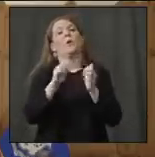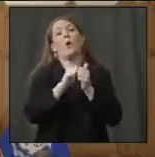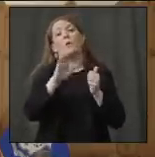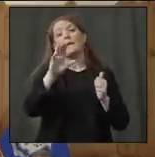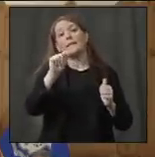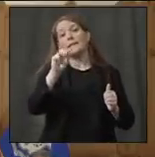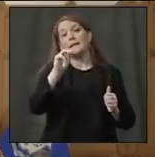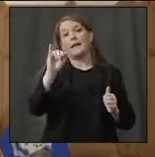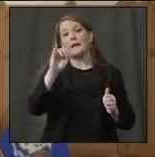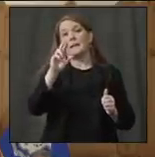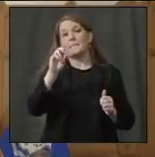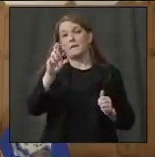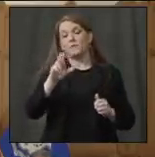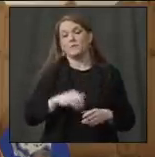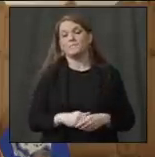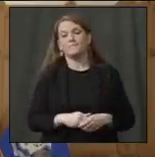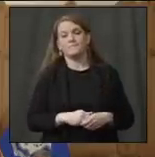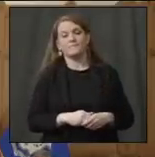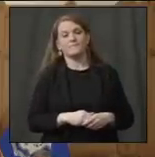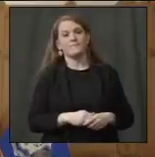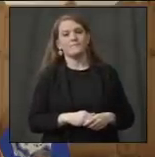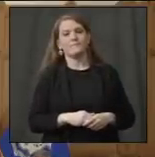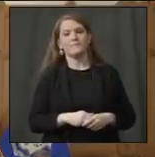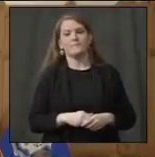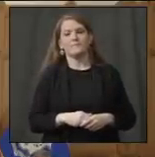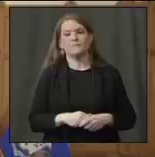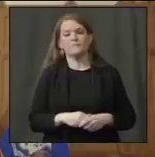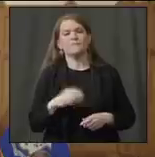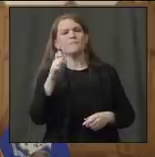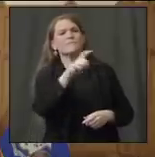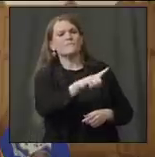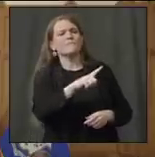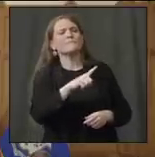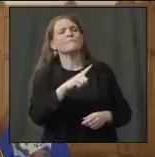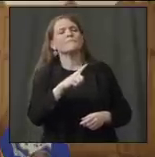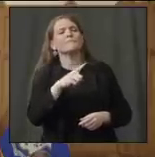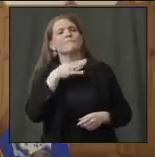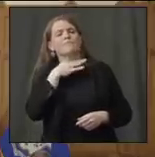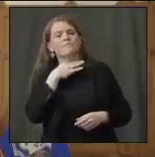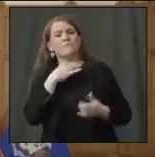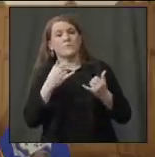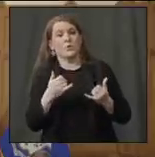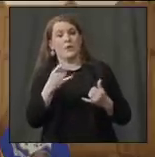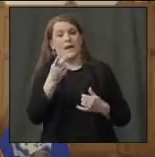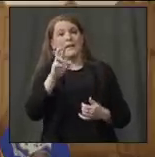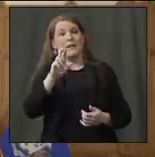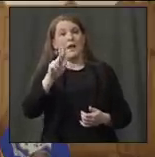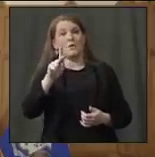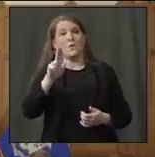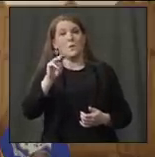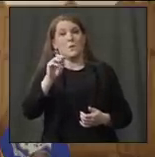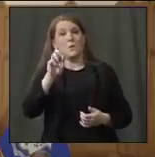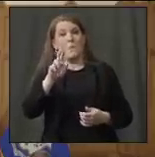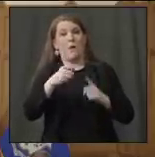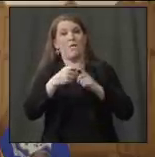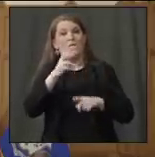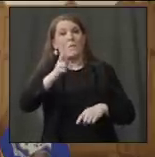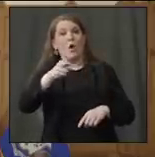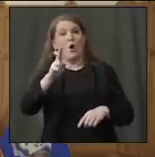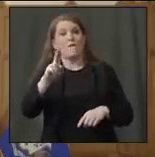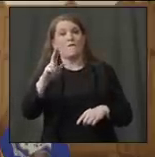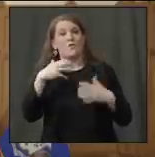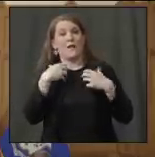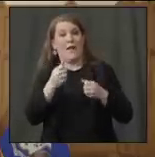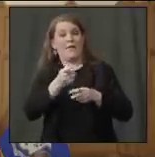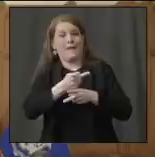Yes, Governor, today, Dr. Kumar at Hartford Healthcare talked about preparing people for a